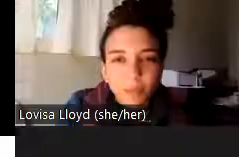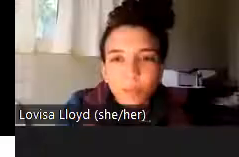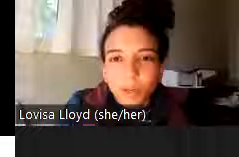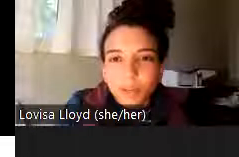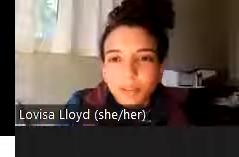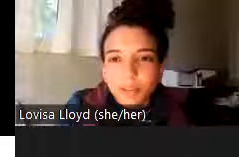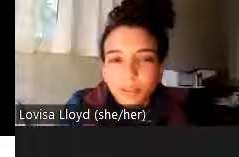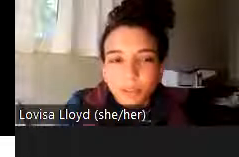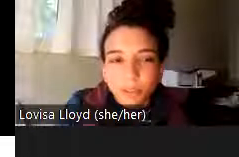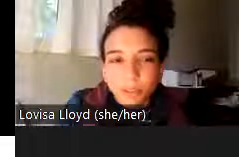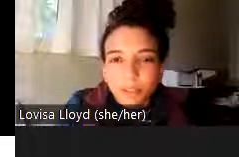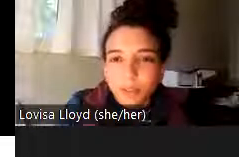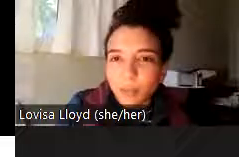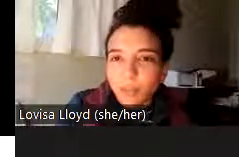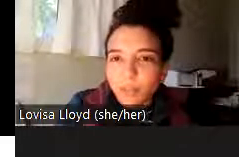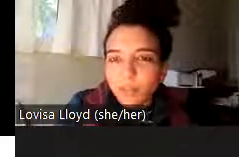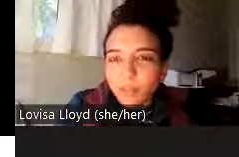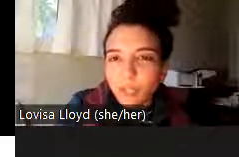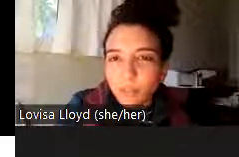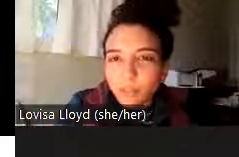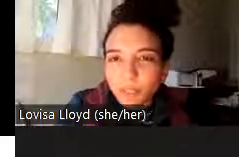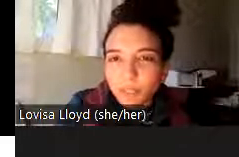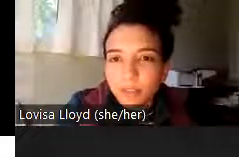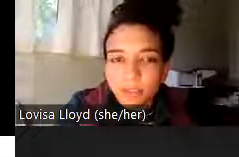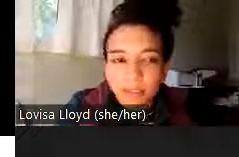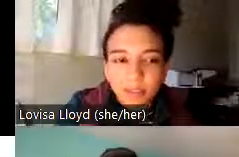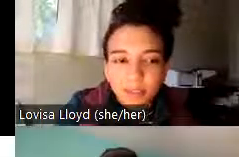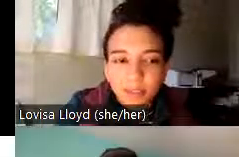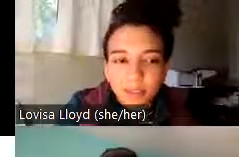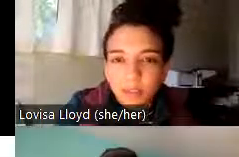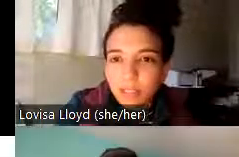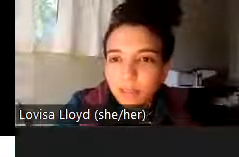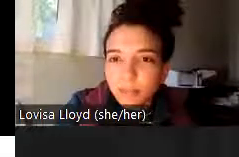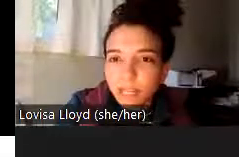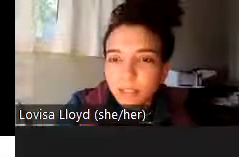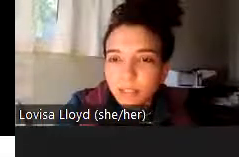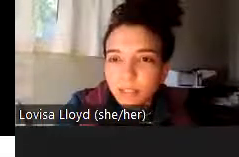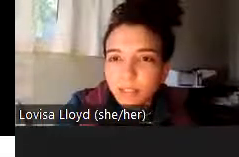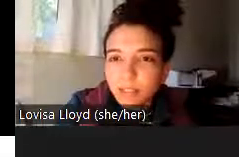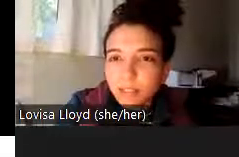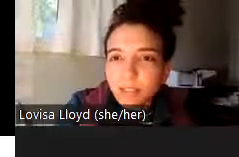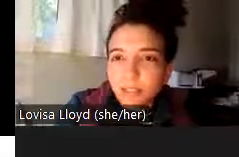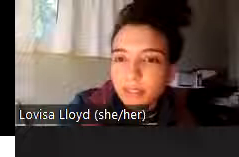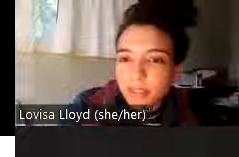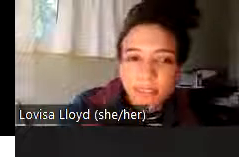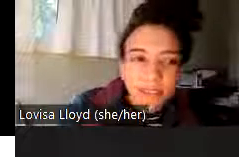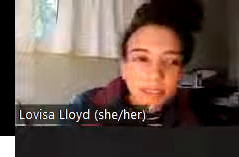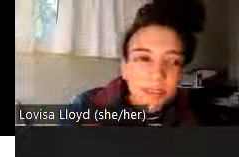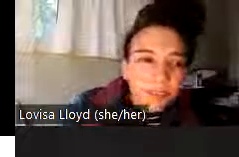I can work on this really quickly while we hear from CMOB to try to pack it all in.